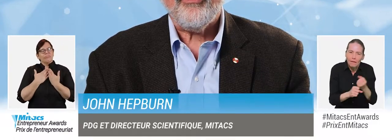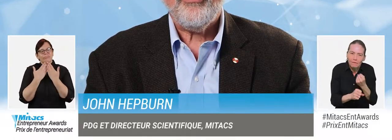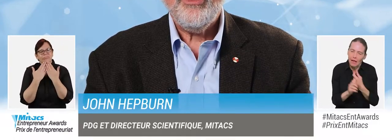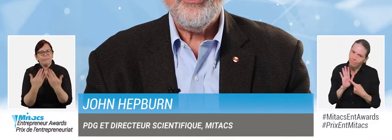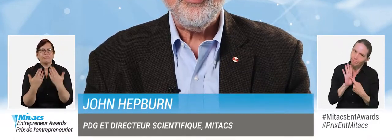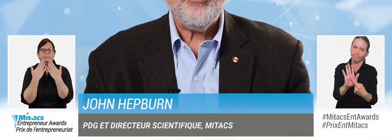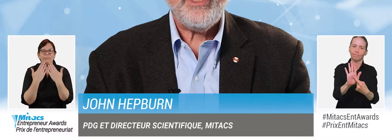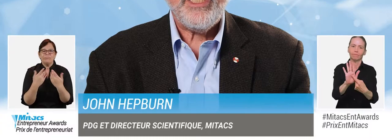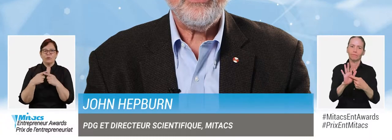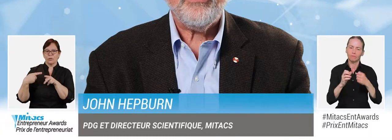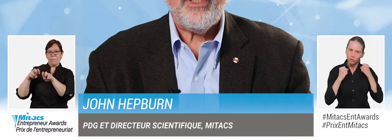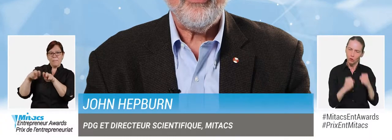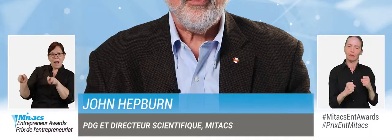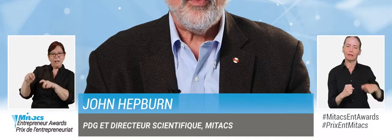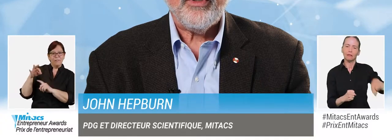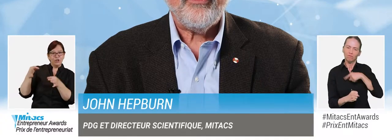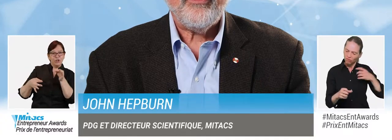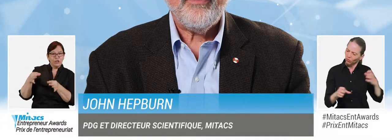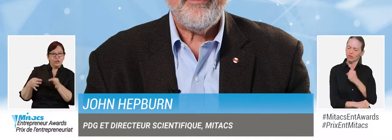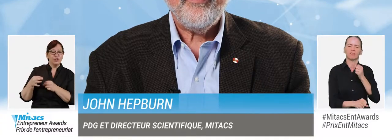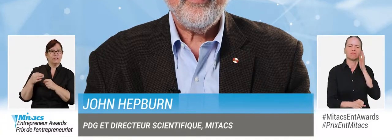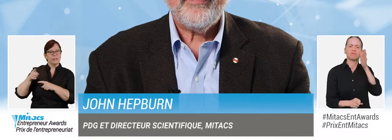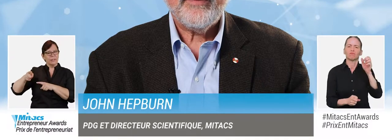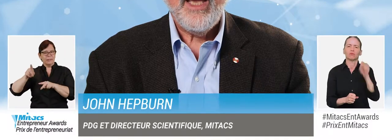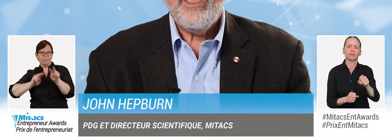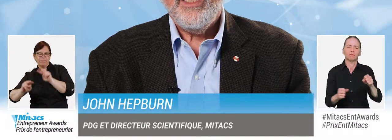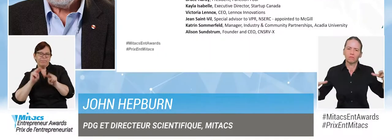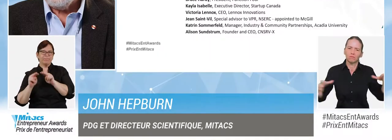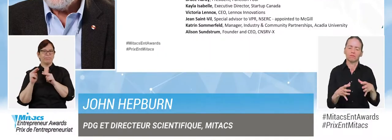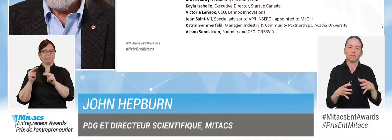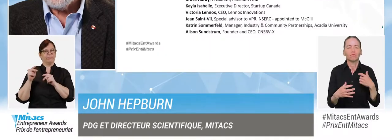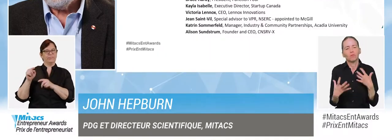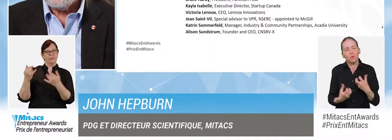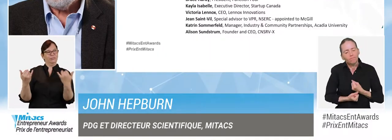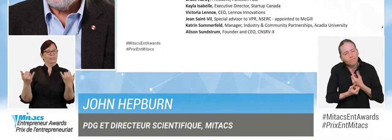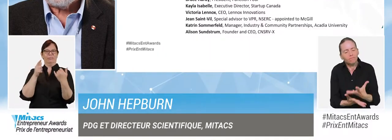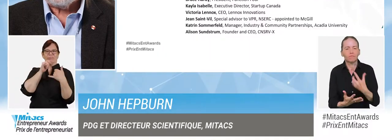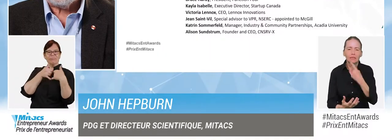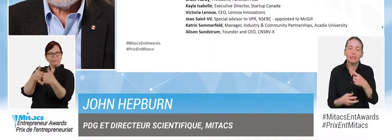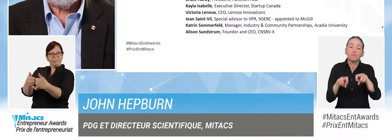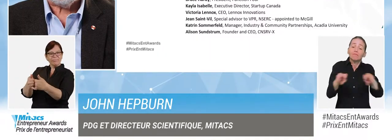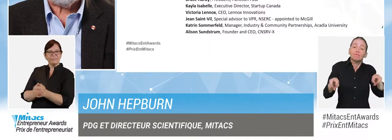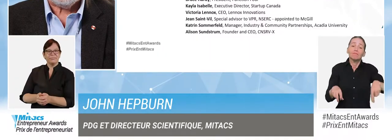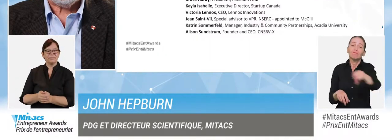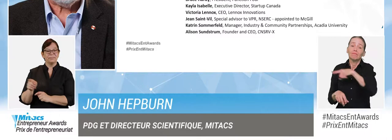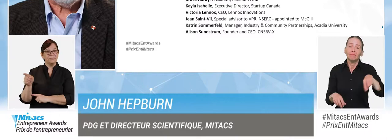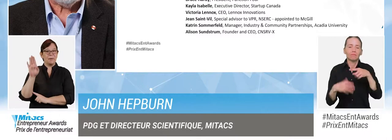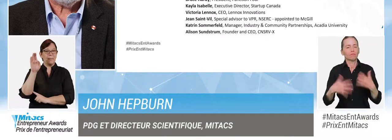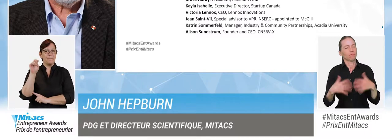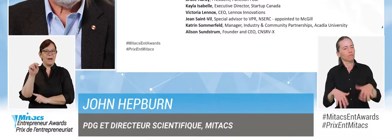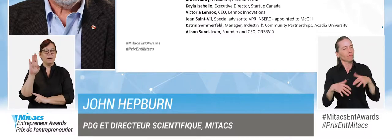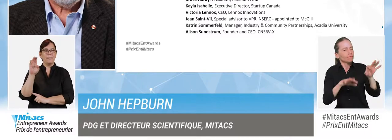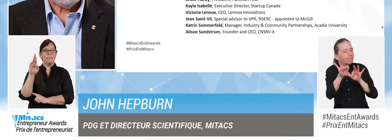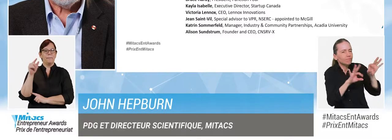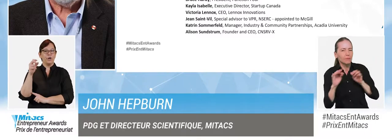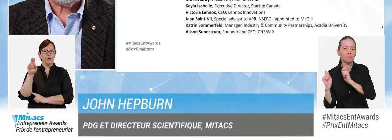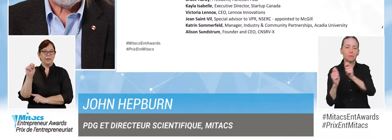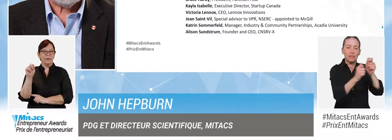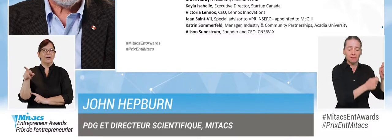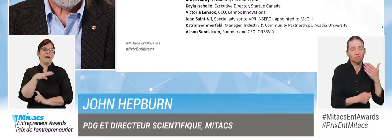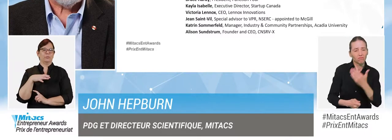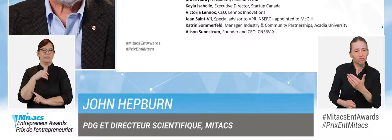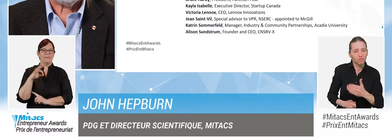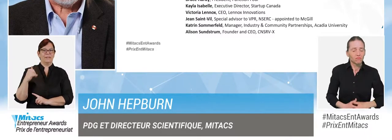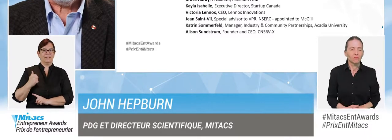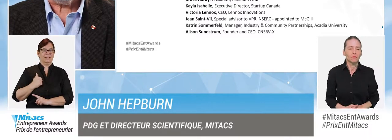of judges who adjudicated today's awards. They are Ben Bergen, Council of Canadian Innovators, Pierre